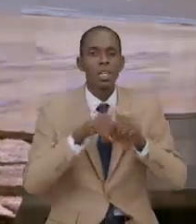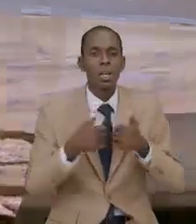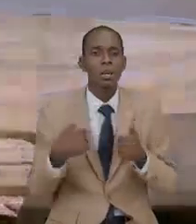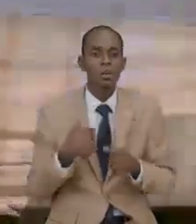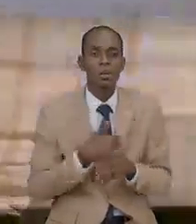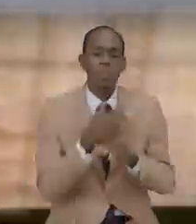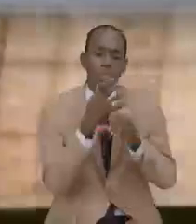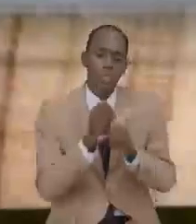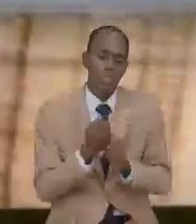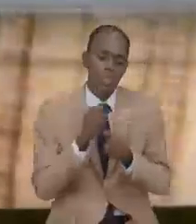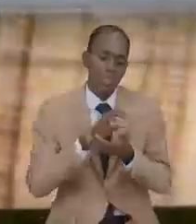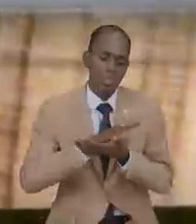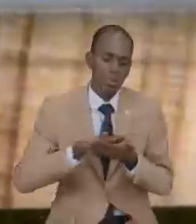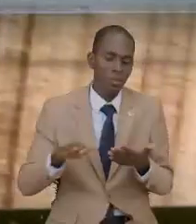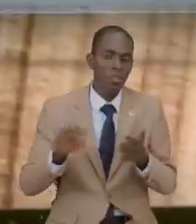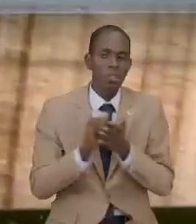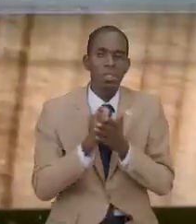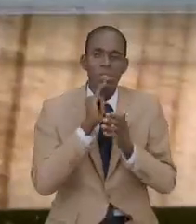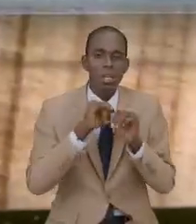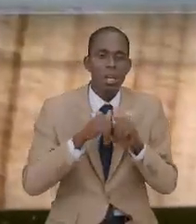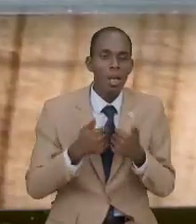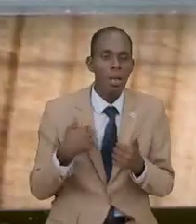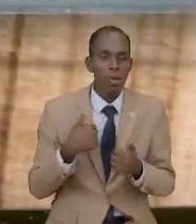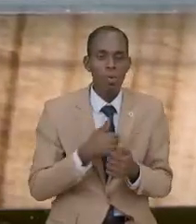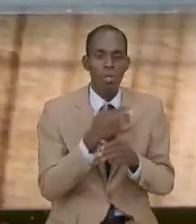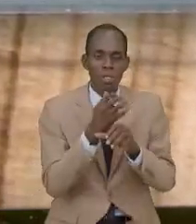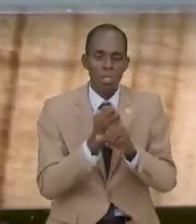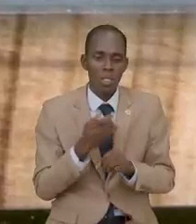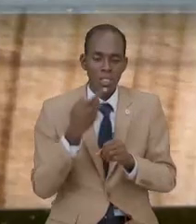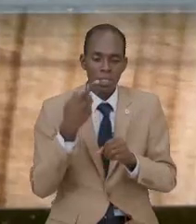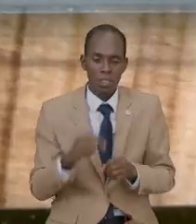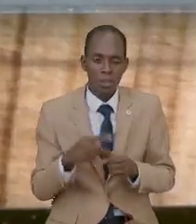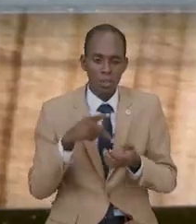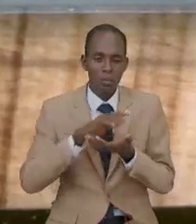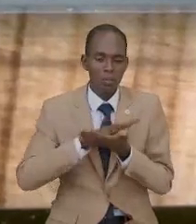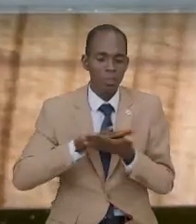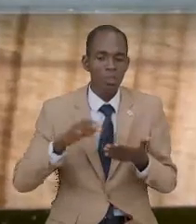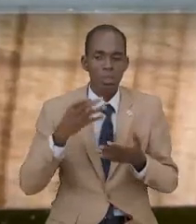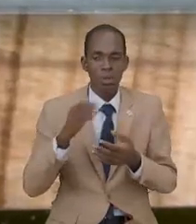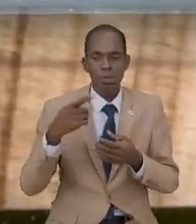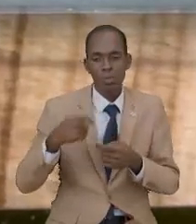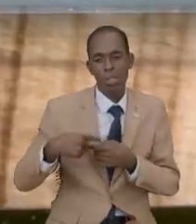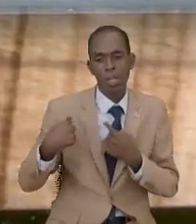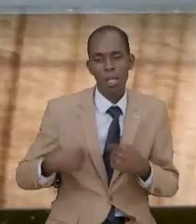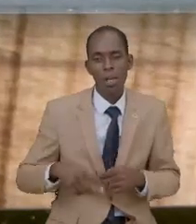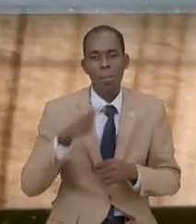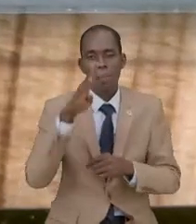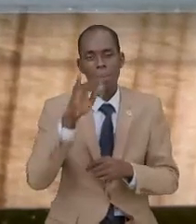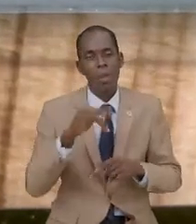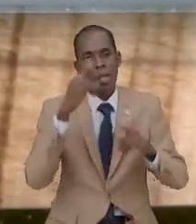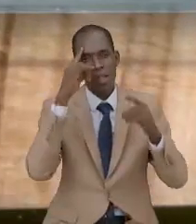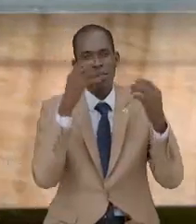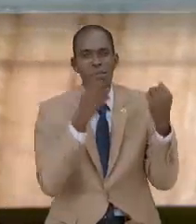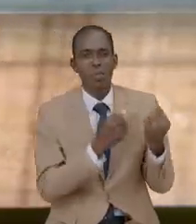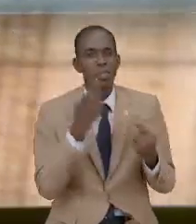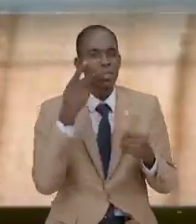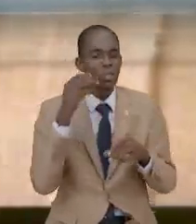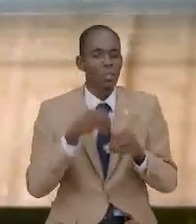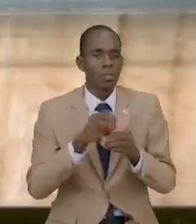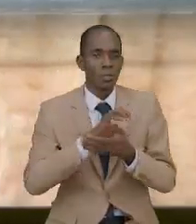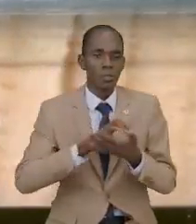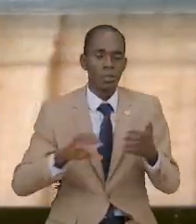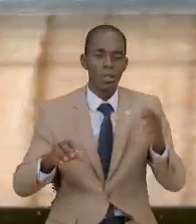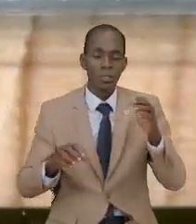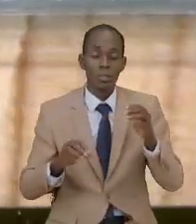sanctification. That's how we get the purifying of the heart by faith. Let's look at number three